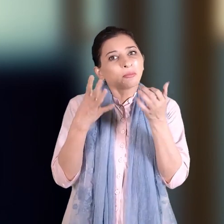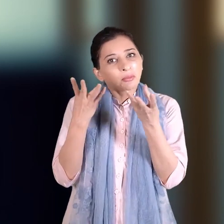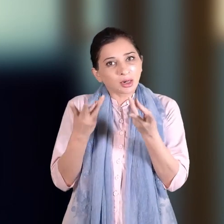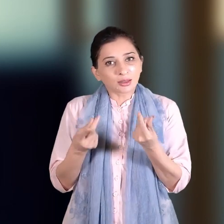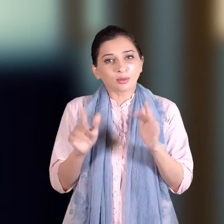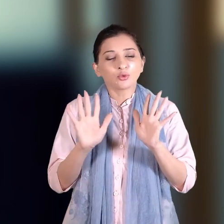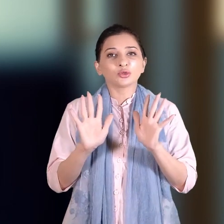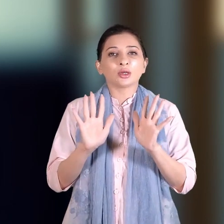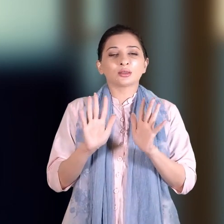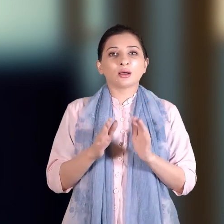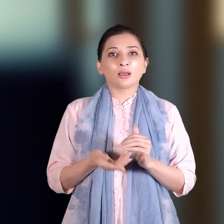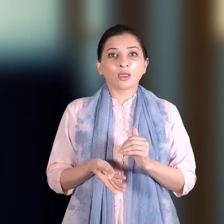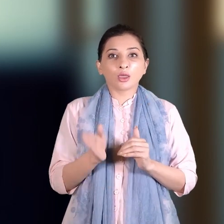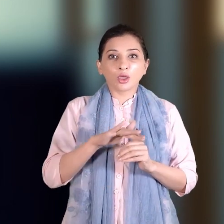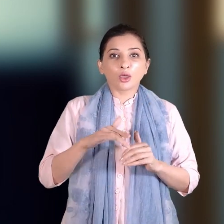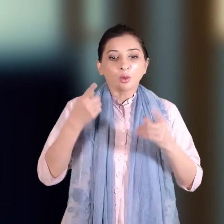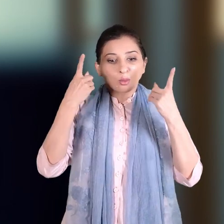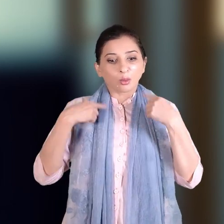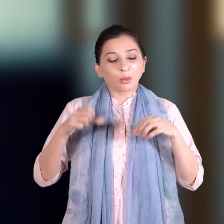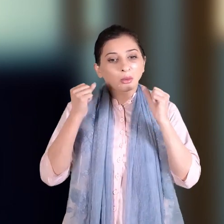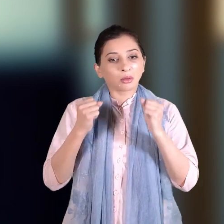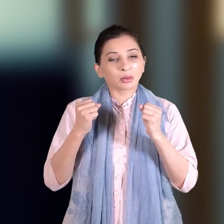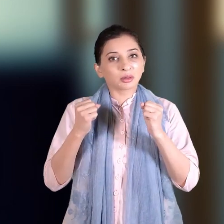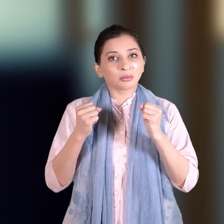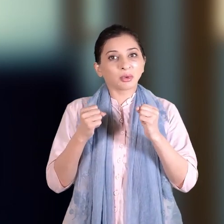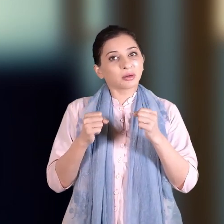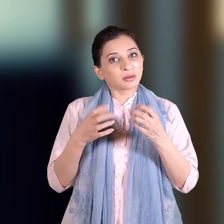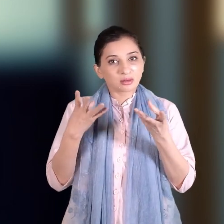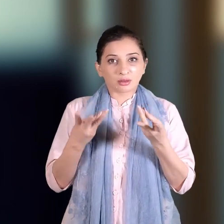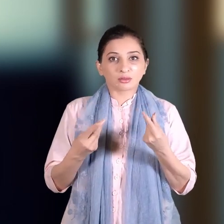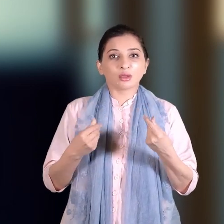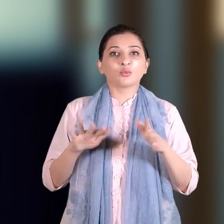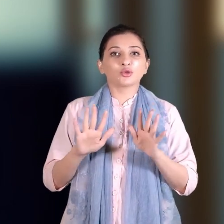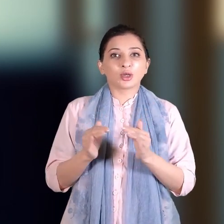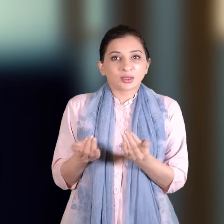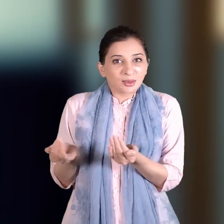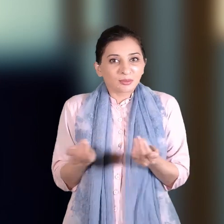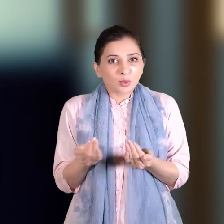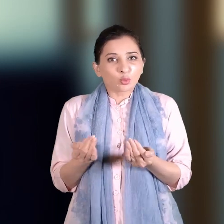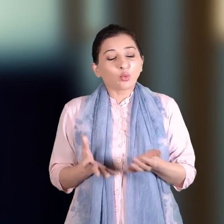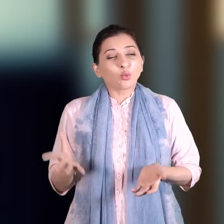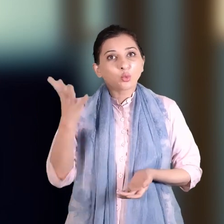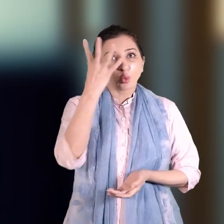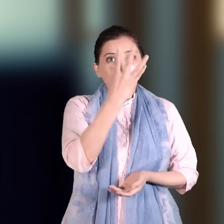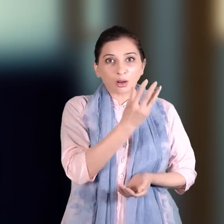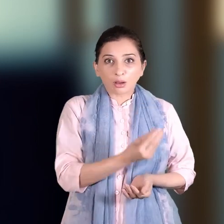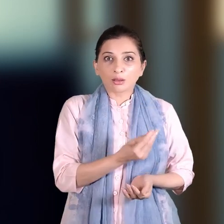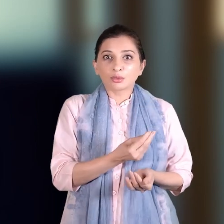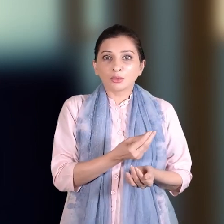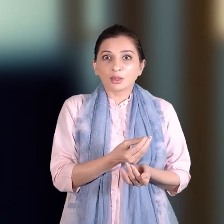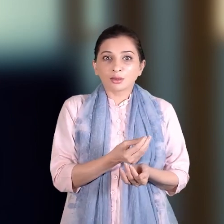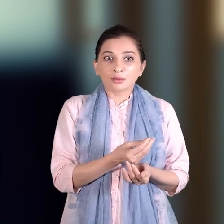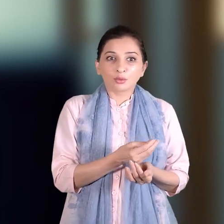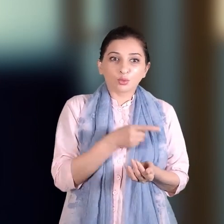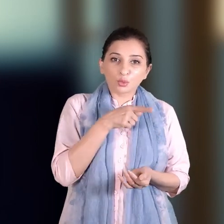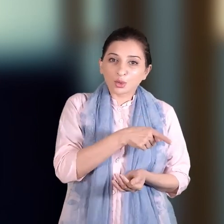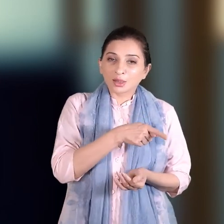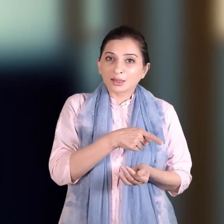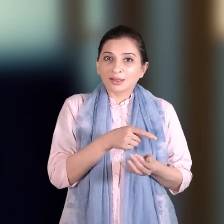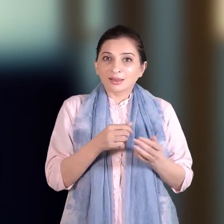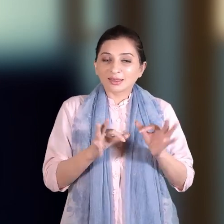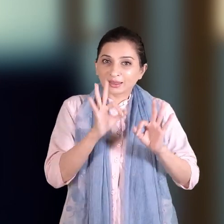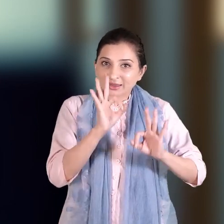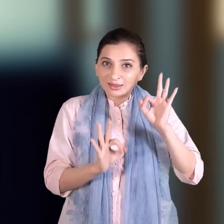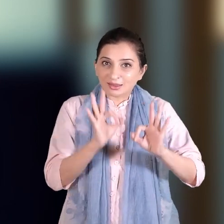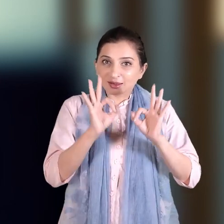and spontaneity that they feel during this time. Naturally, the baby is completely dependent on the mother for